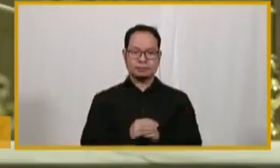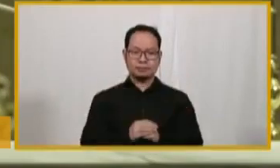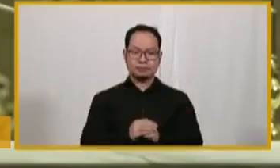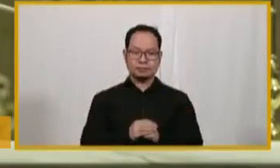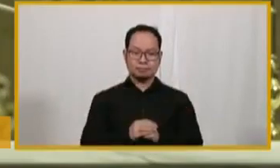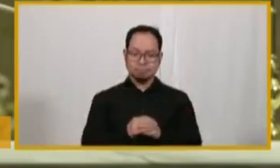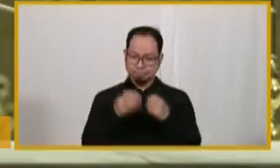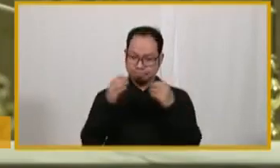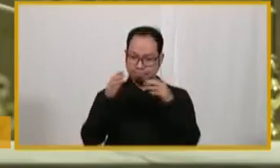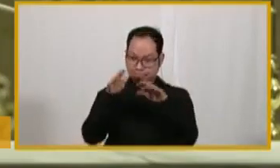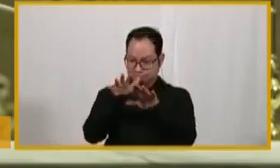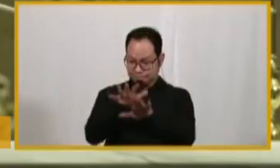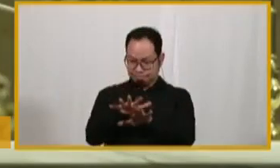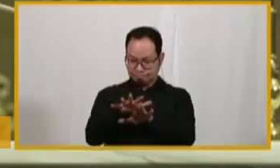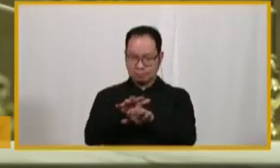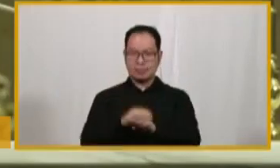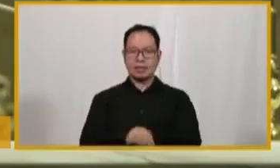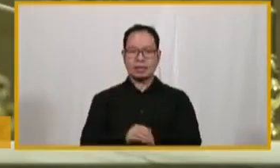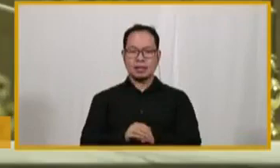nagkakapagtipon,